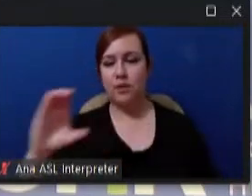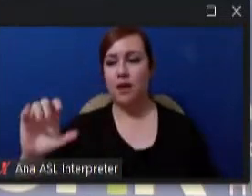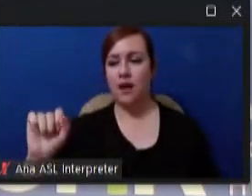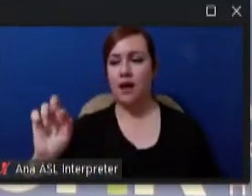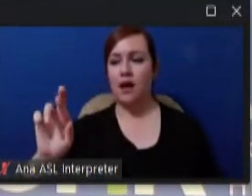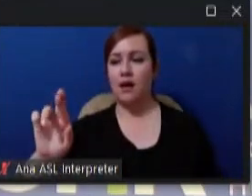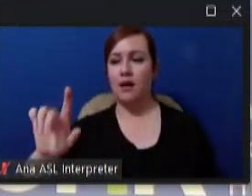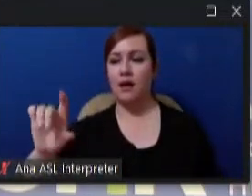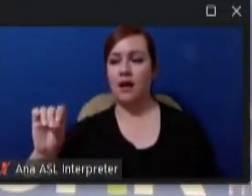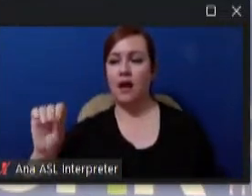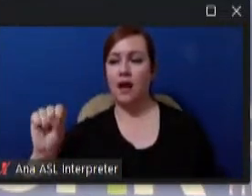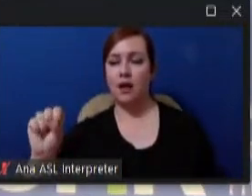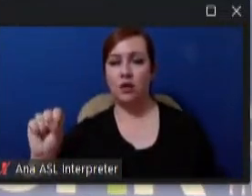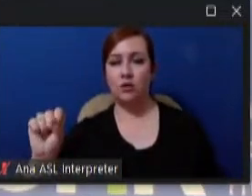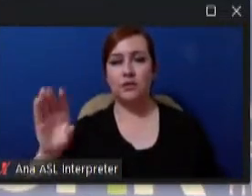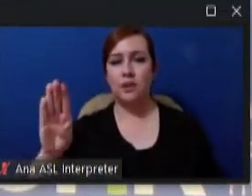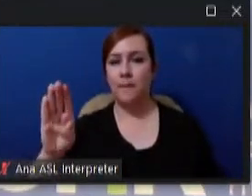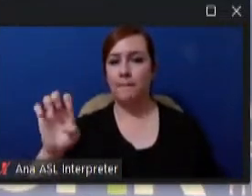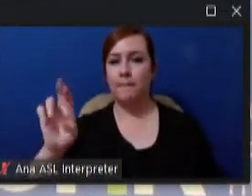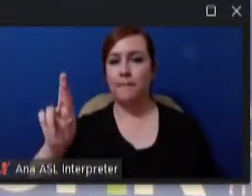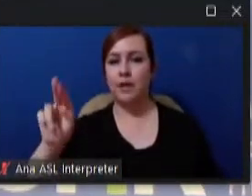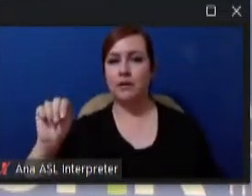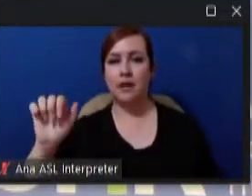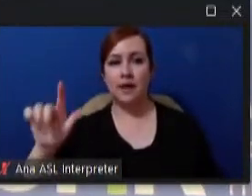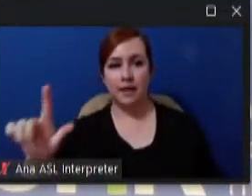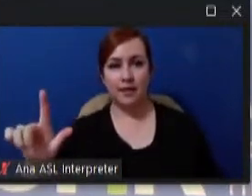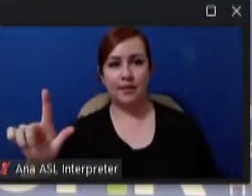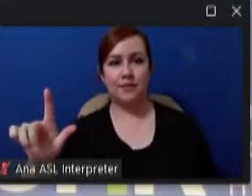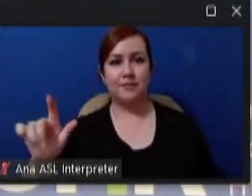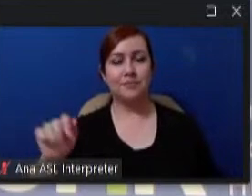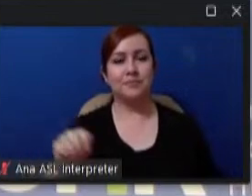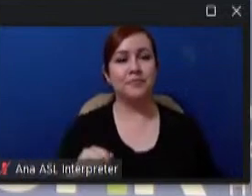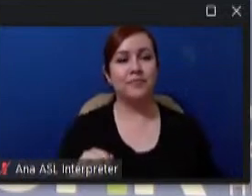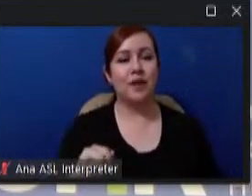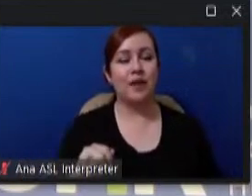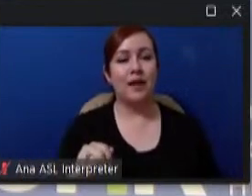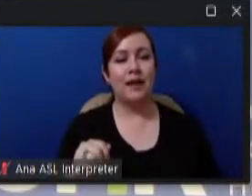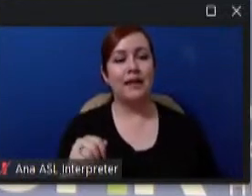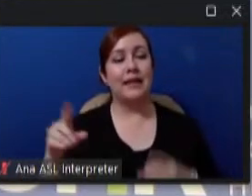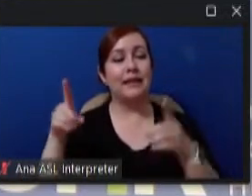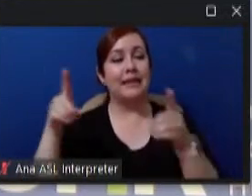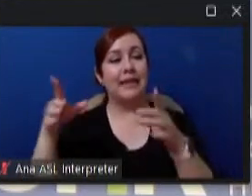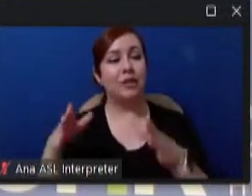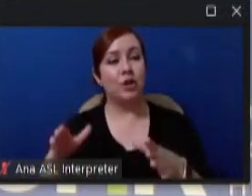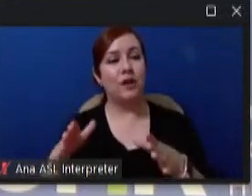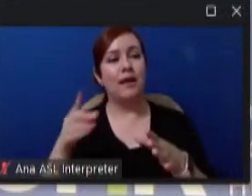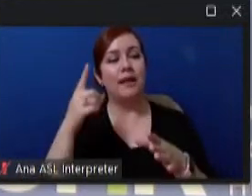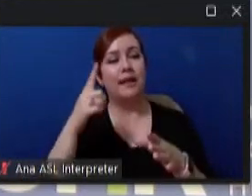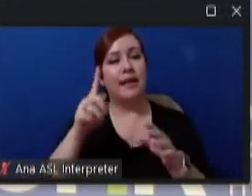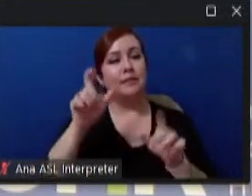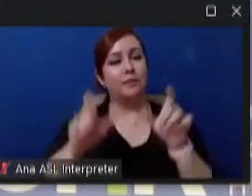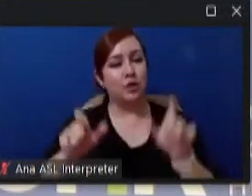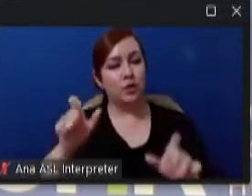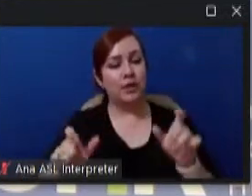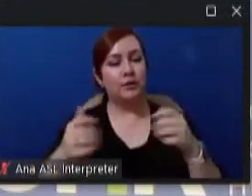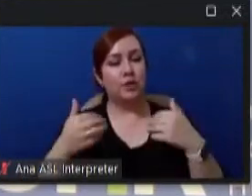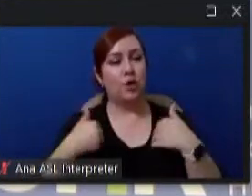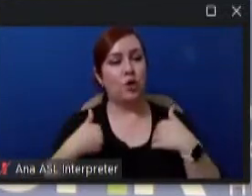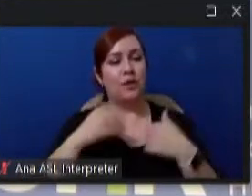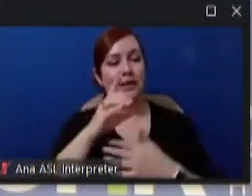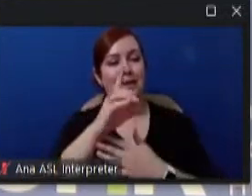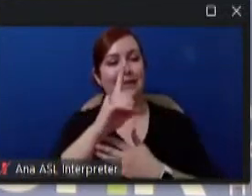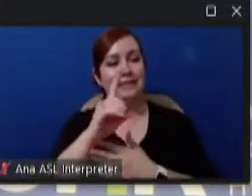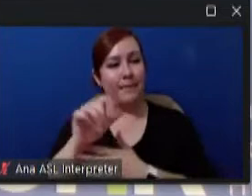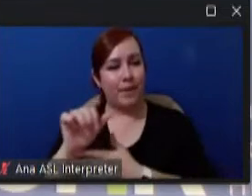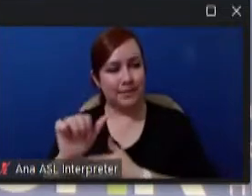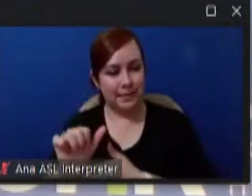Carlos Bernal, Country Rapporteur, and Rapporteur for the rights of persons with